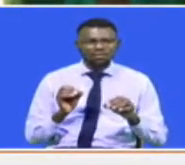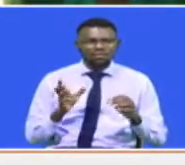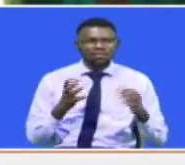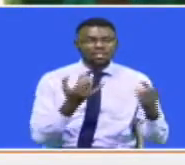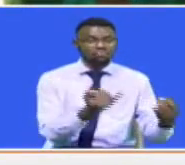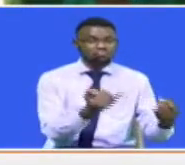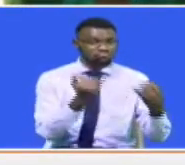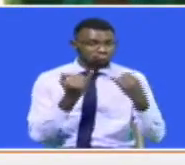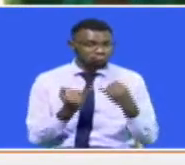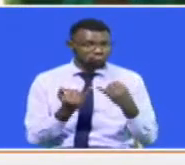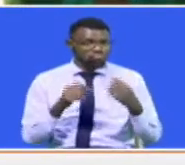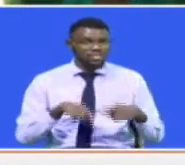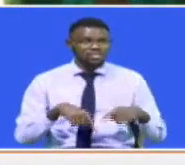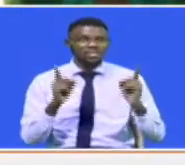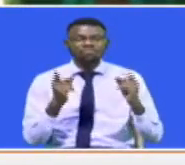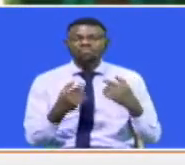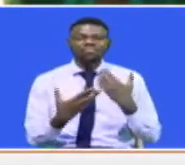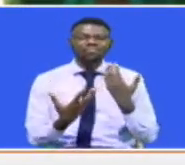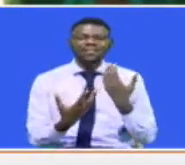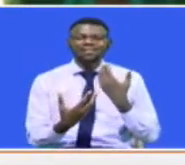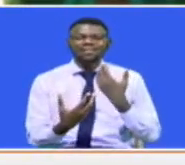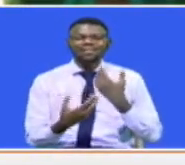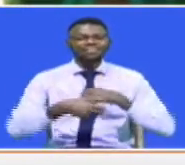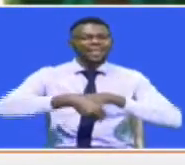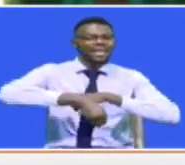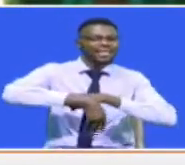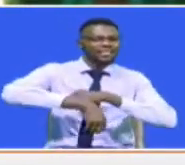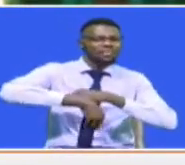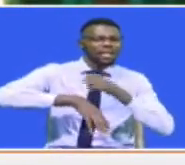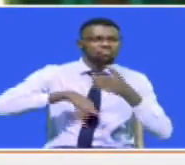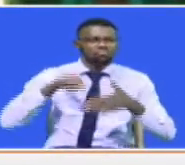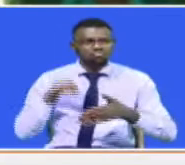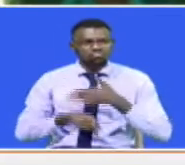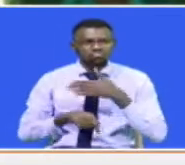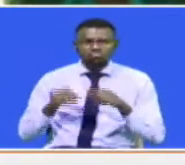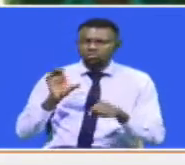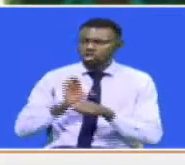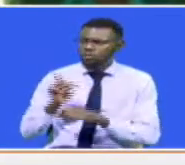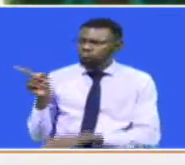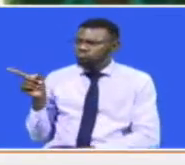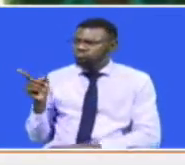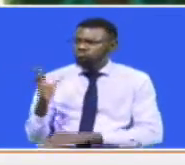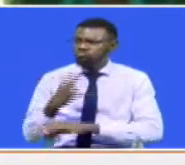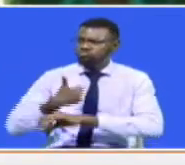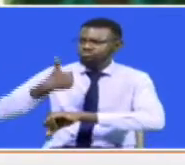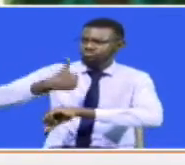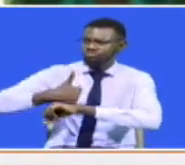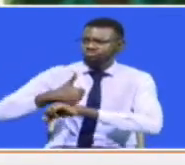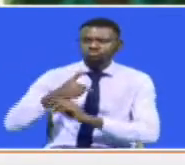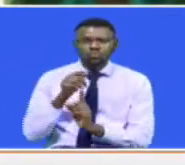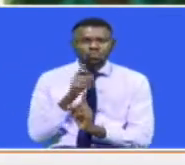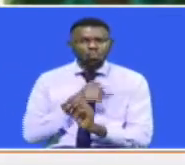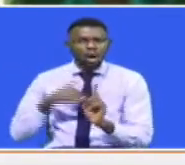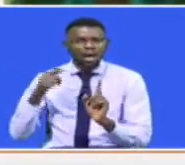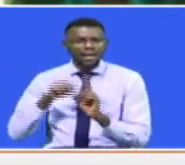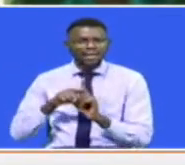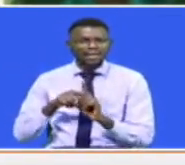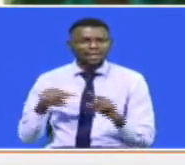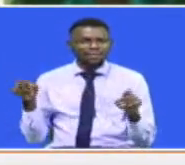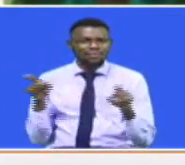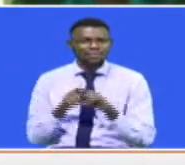na wakati na sisi atuelezee kiundani kwamba hii kanisa alianza nini na kama